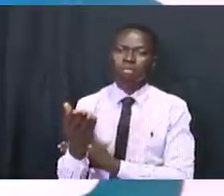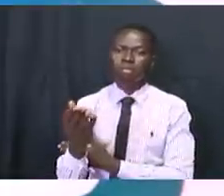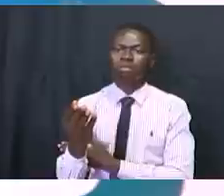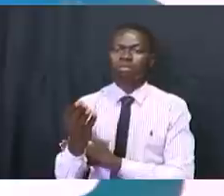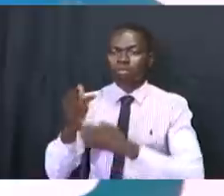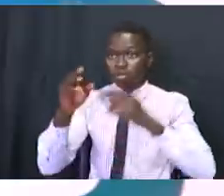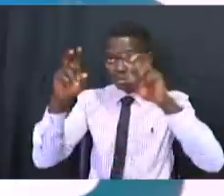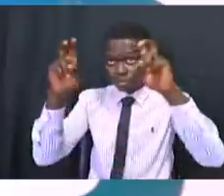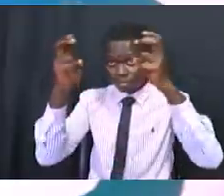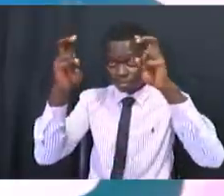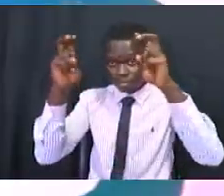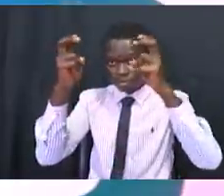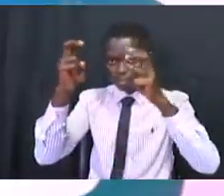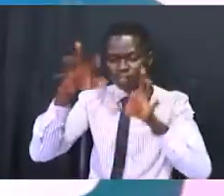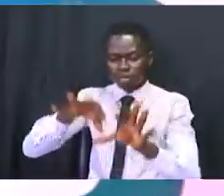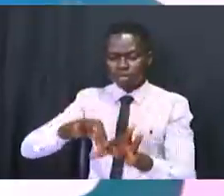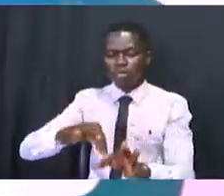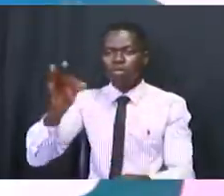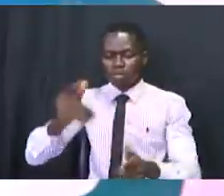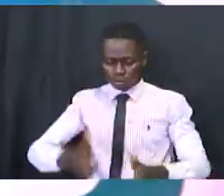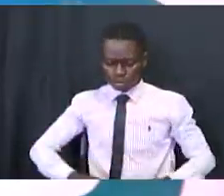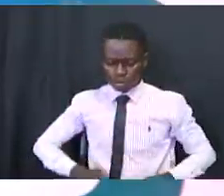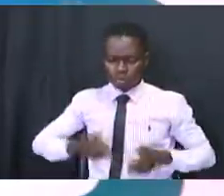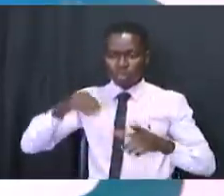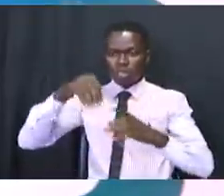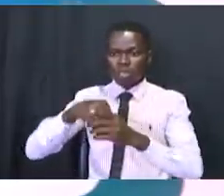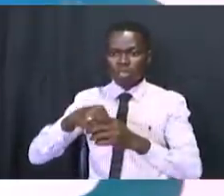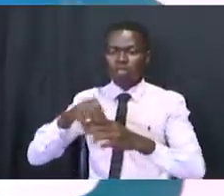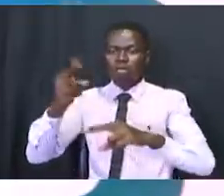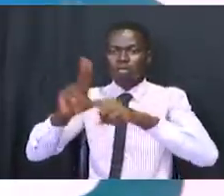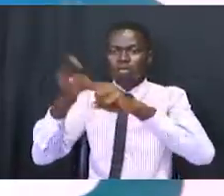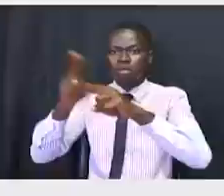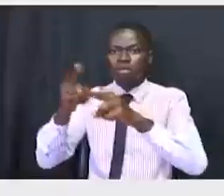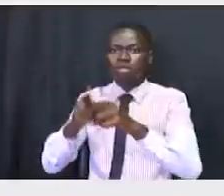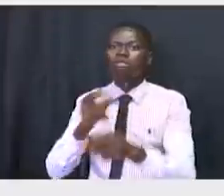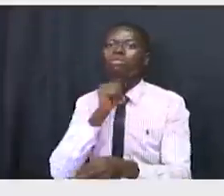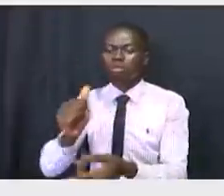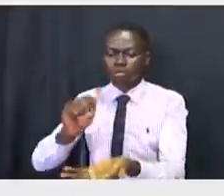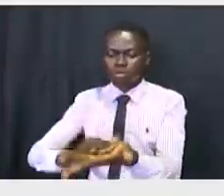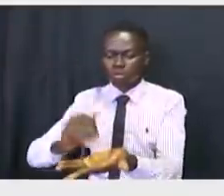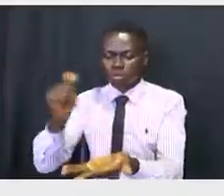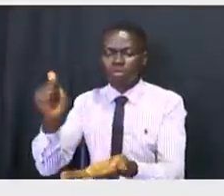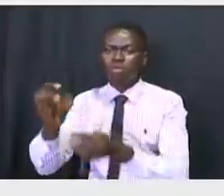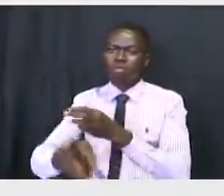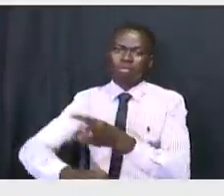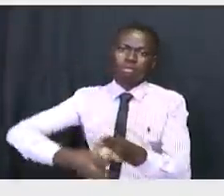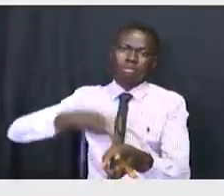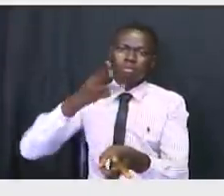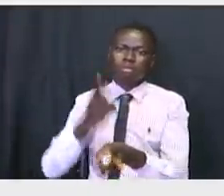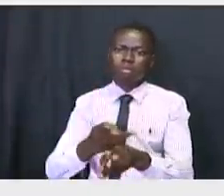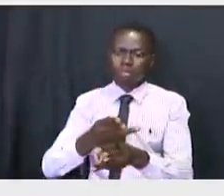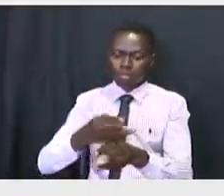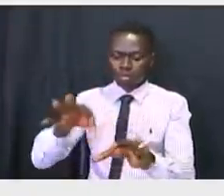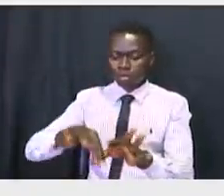topic, spiritual living in an increasingly secular world. Spiritual living in